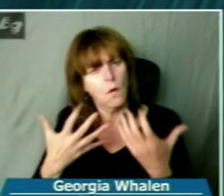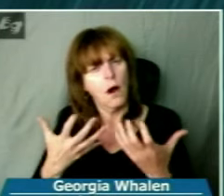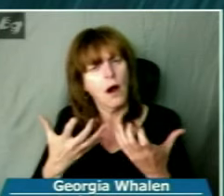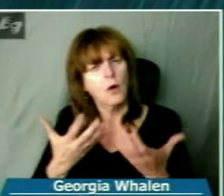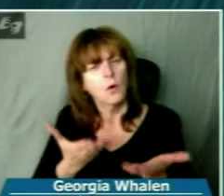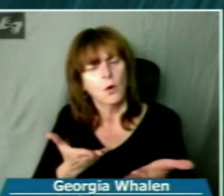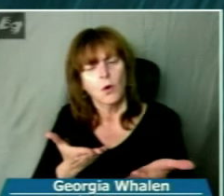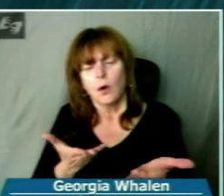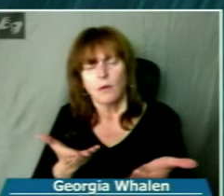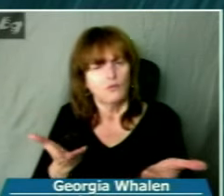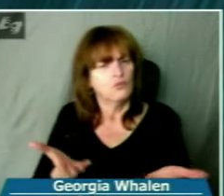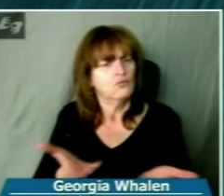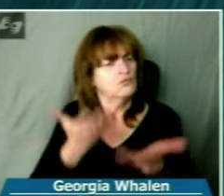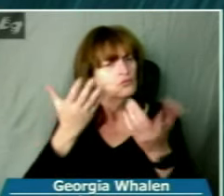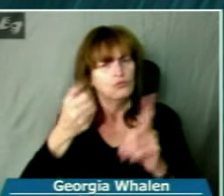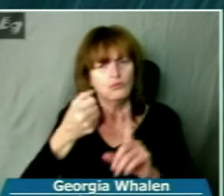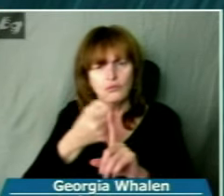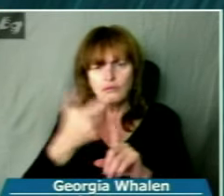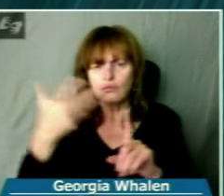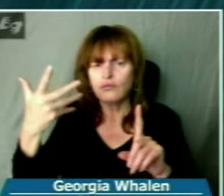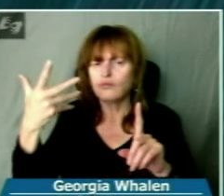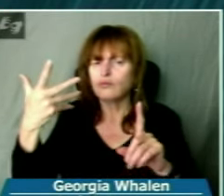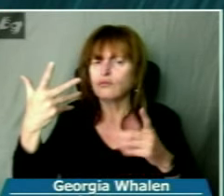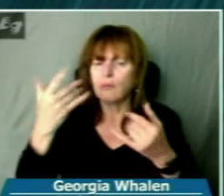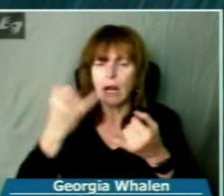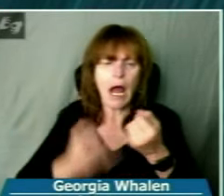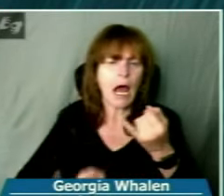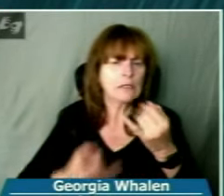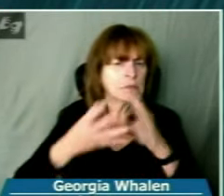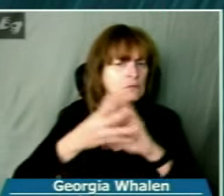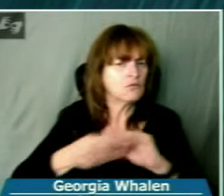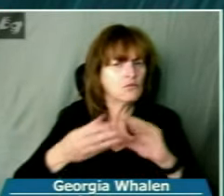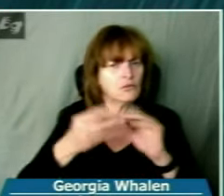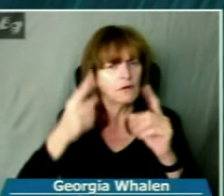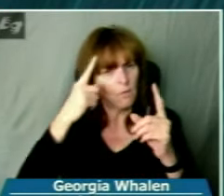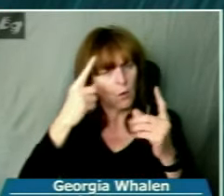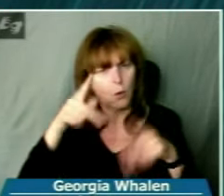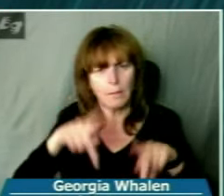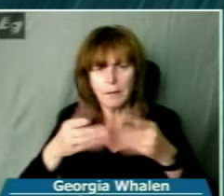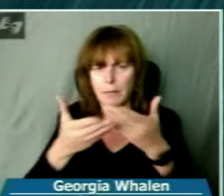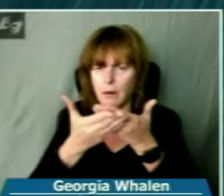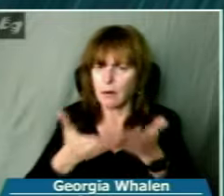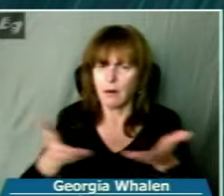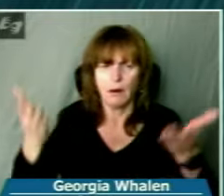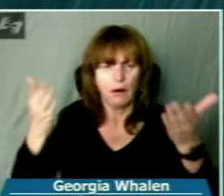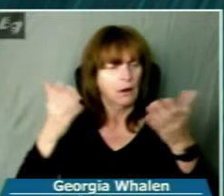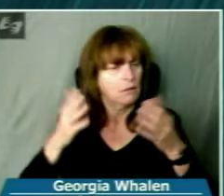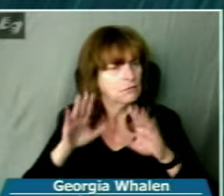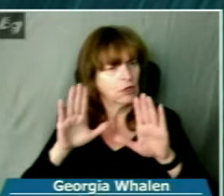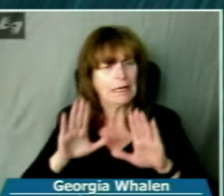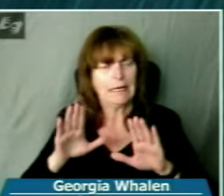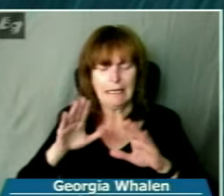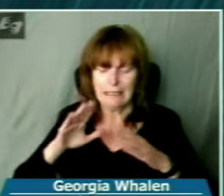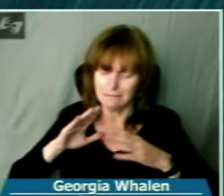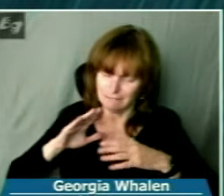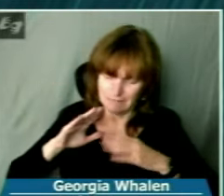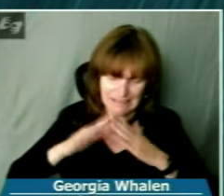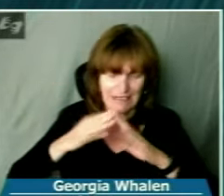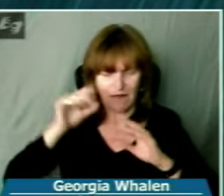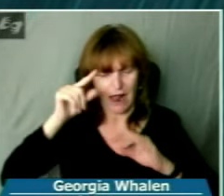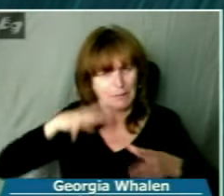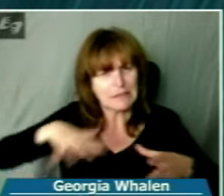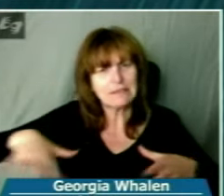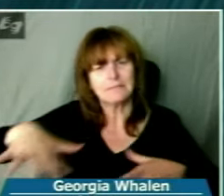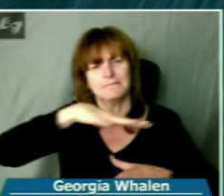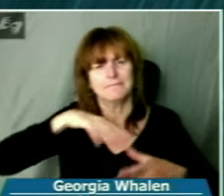Do you have any final comments that you'd like to pass along to your constituents in this great city of Hamilton? Well, I'd like to share some good news stories,